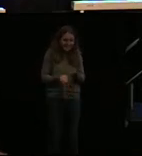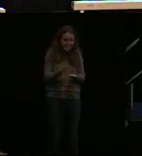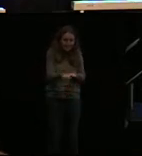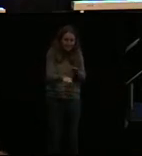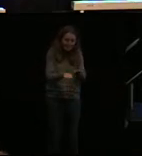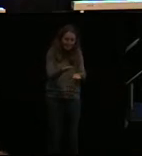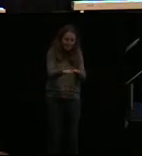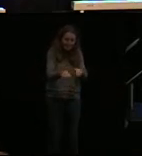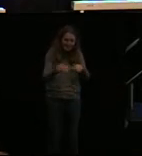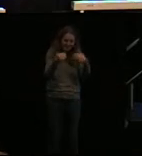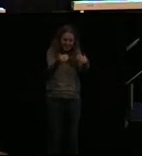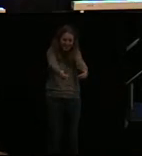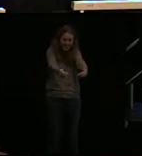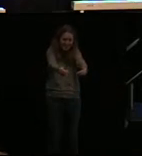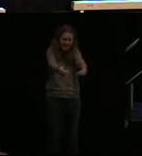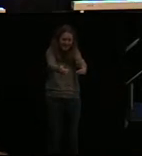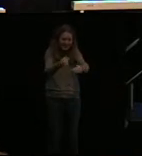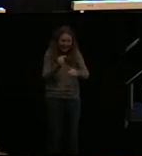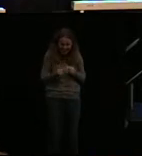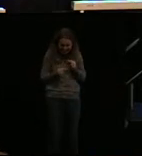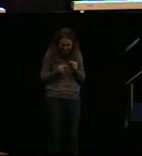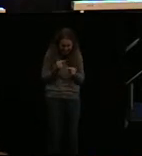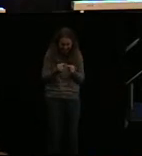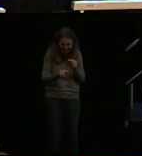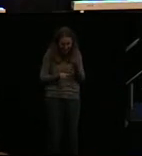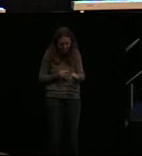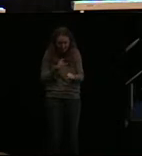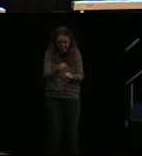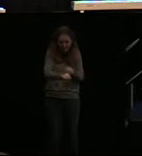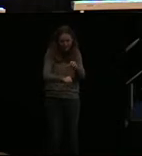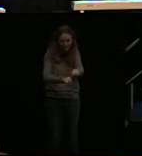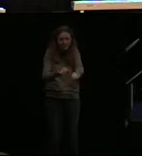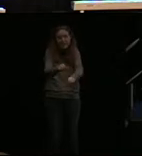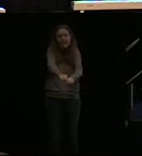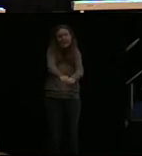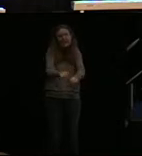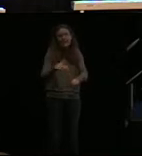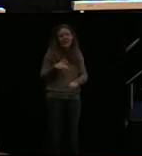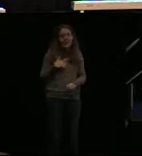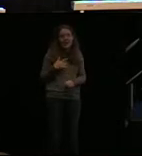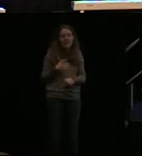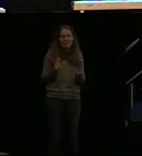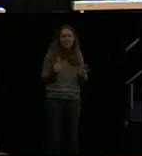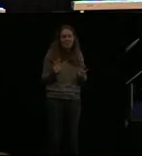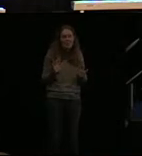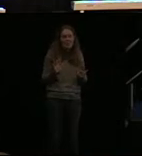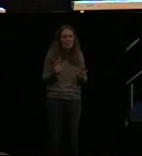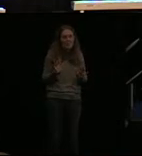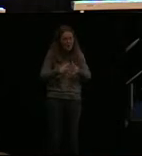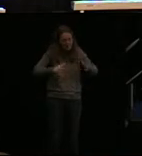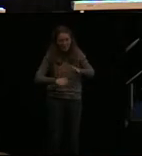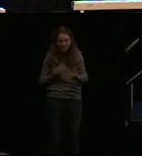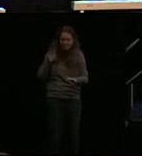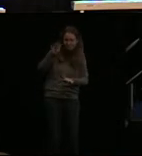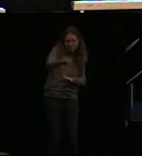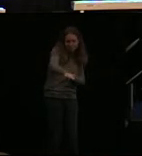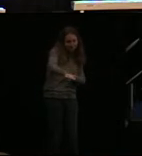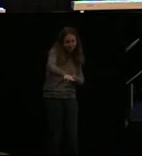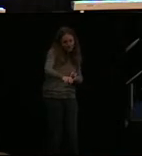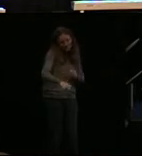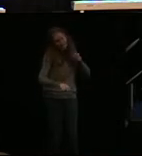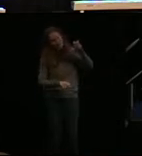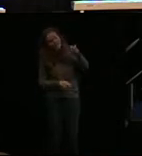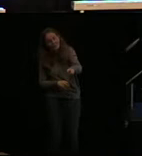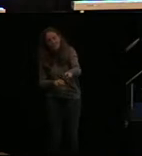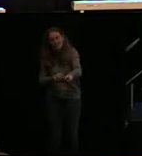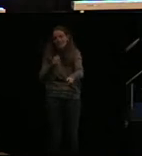we're moving forward. Little by little, we're taking ground. Life is not about big leaps and big jumps. I don't